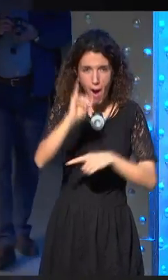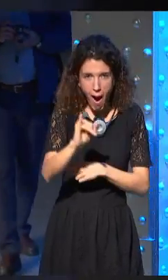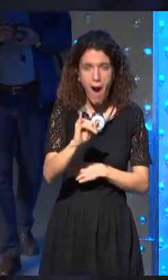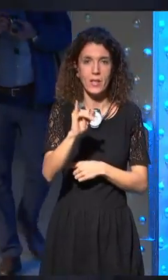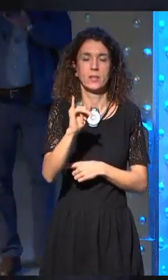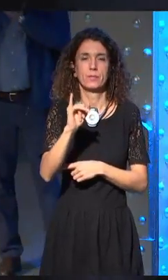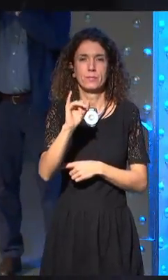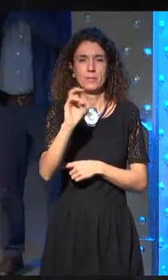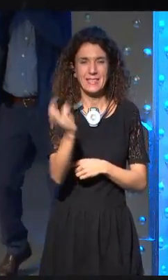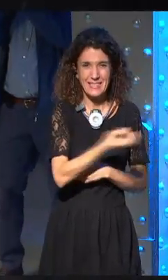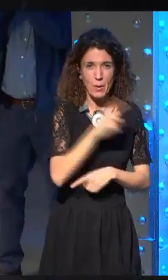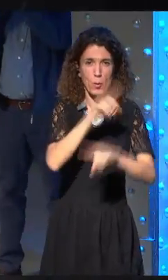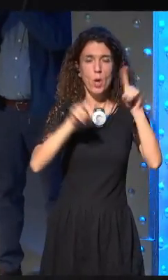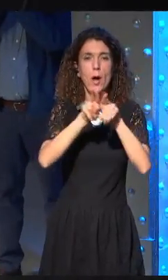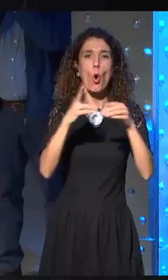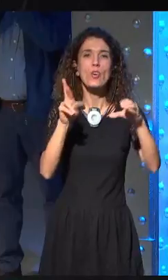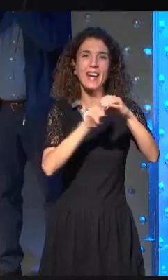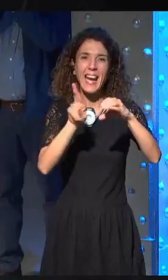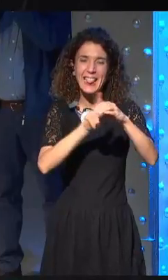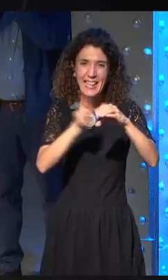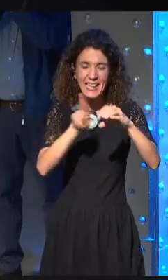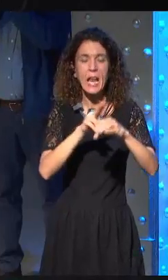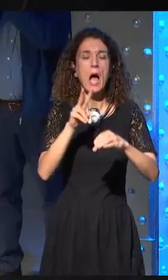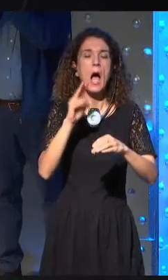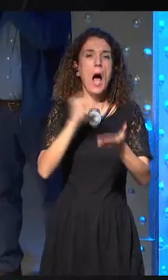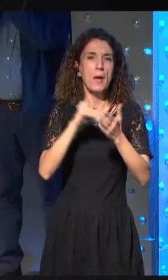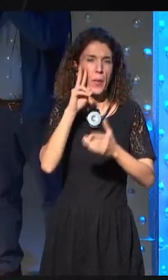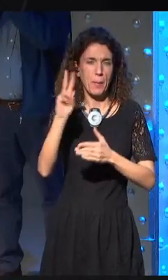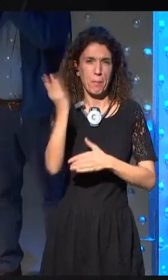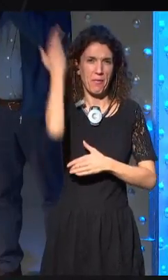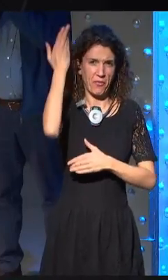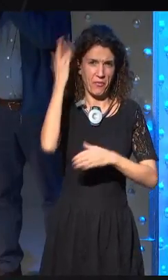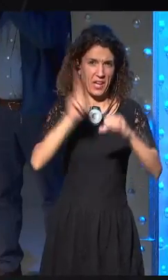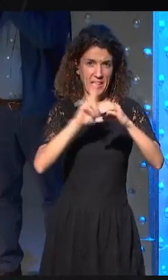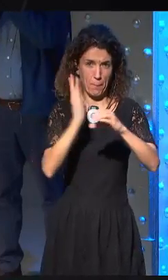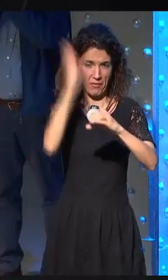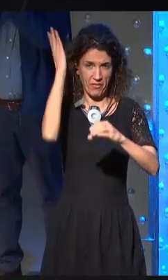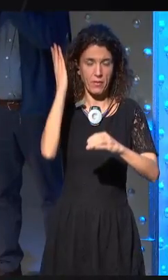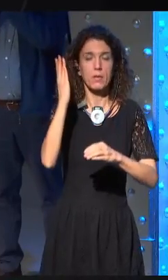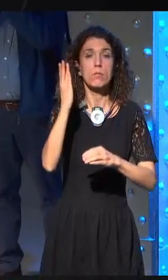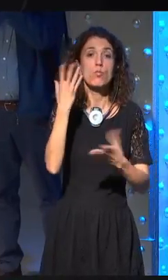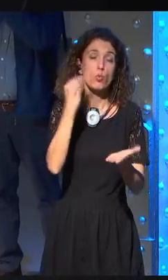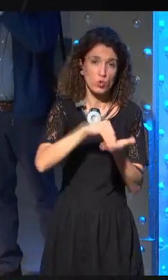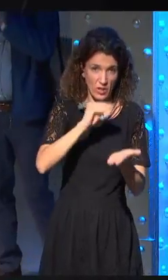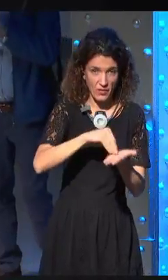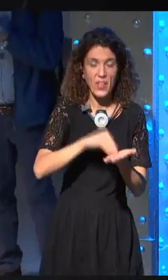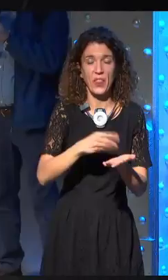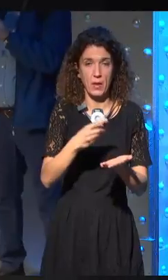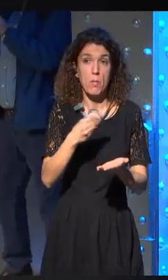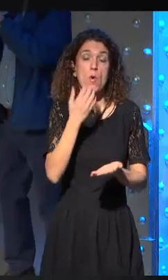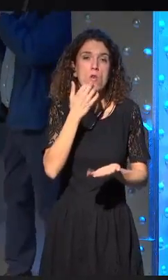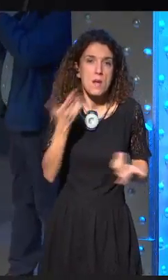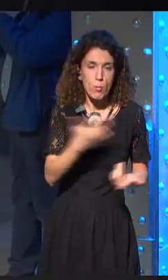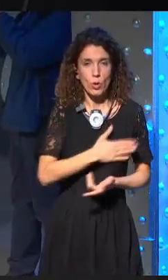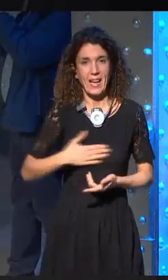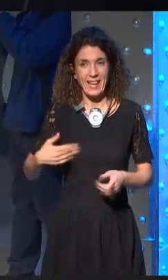nourishes our retina, is damaged. And the concern is that you wouldn't want to get to Mars and have astronauts that can't